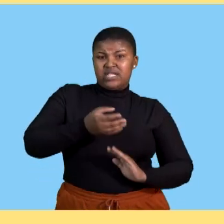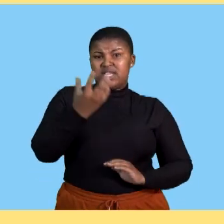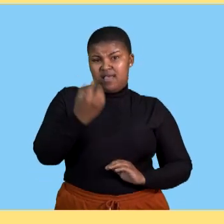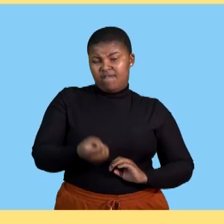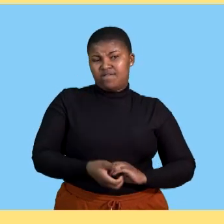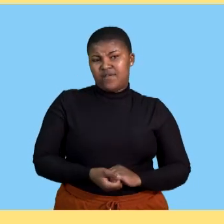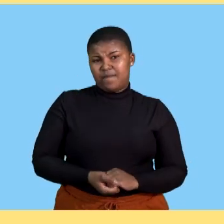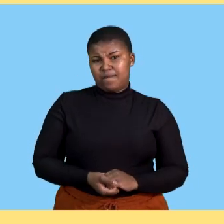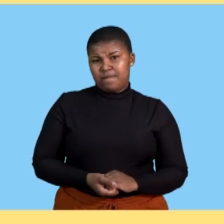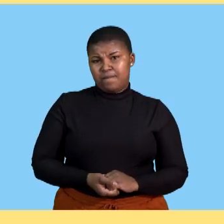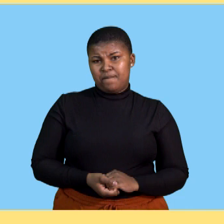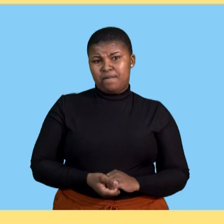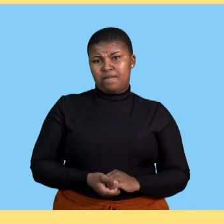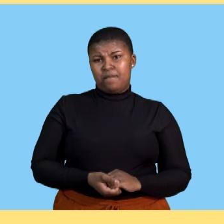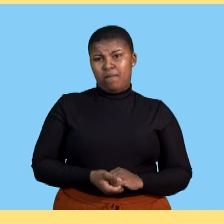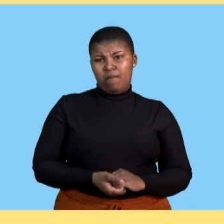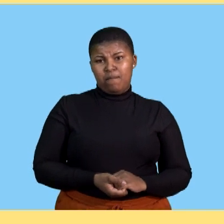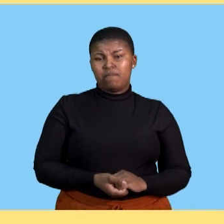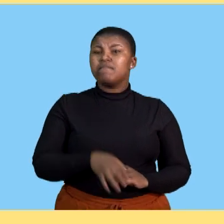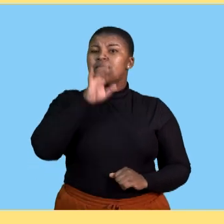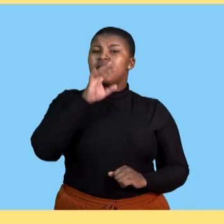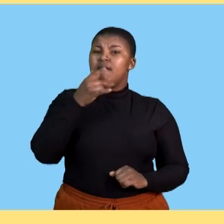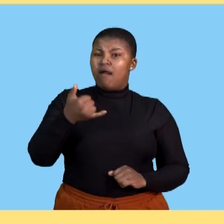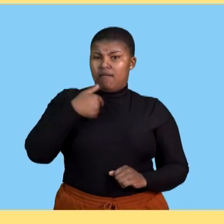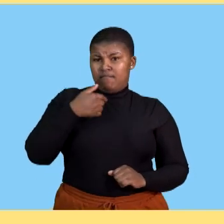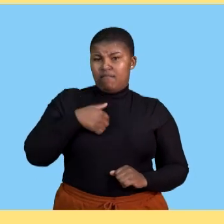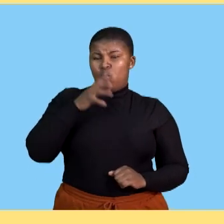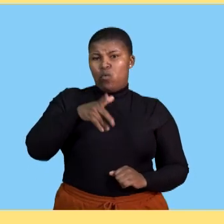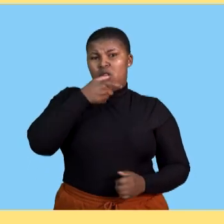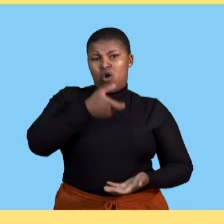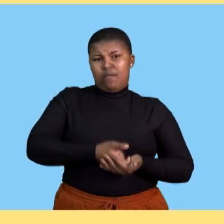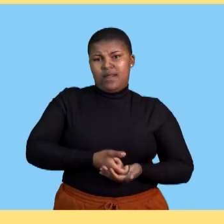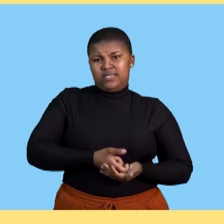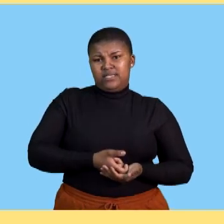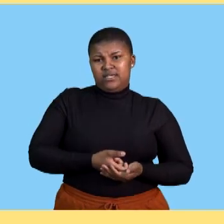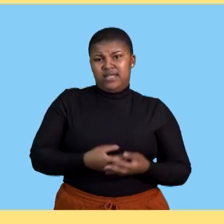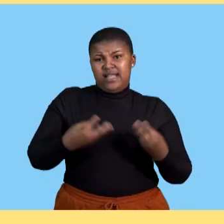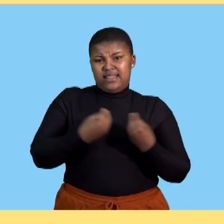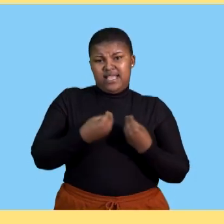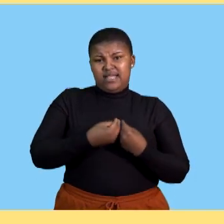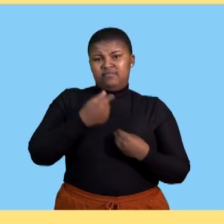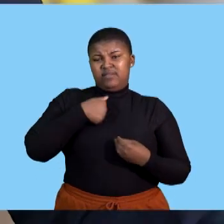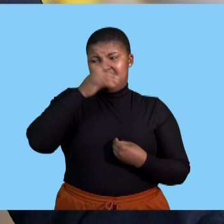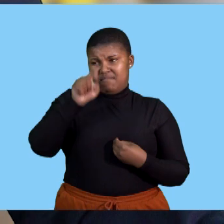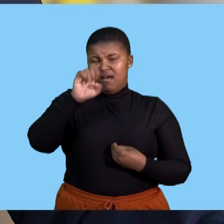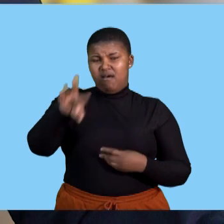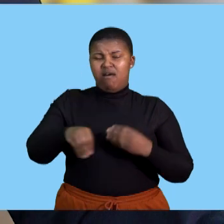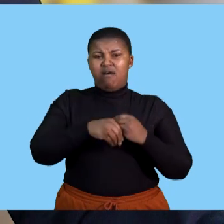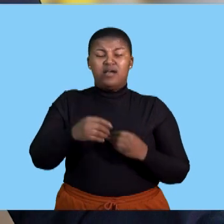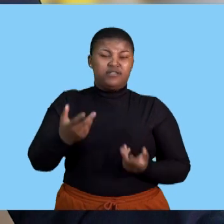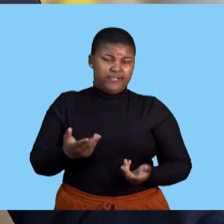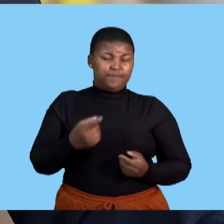an increase. So, when I am commenting, there are things that I need to